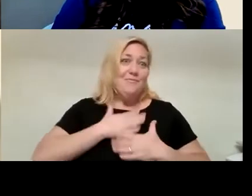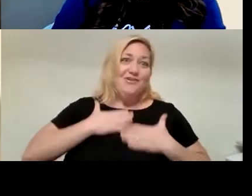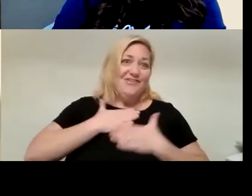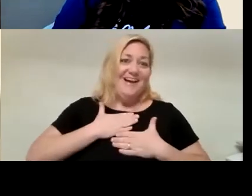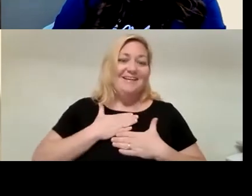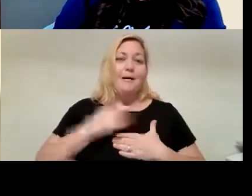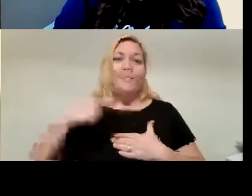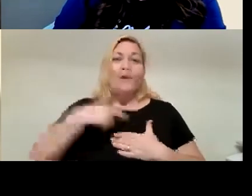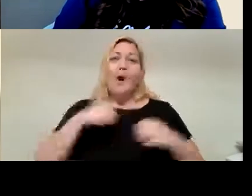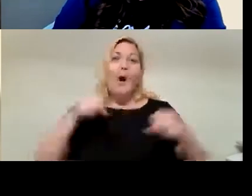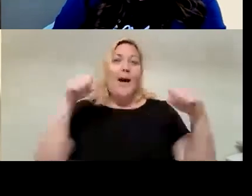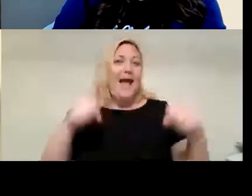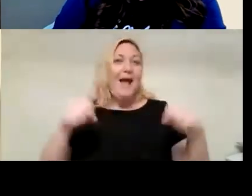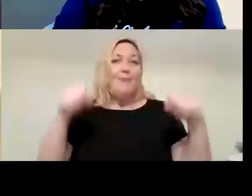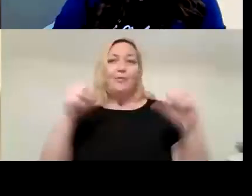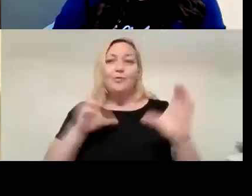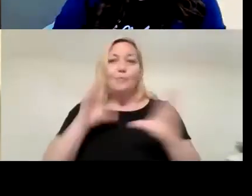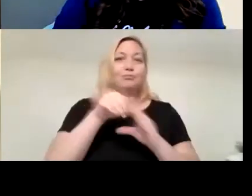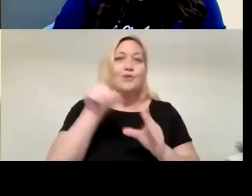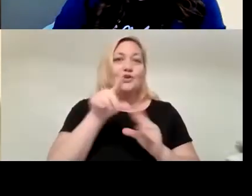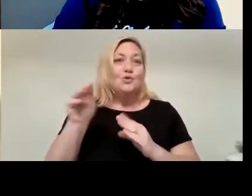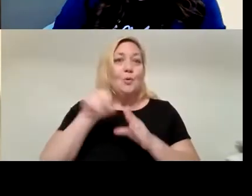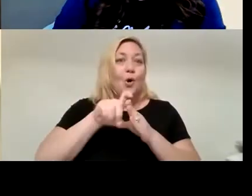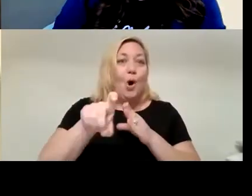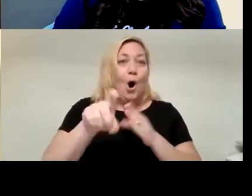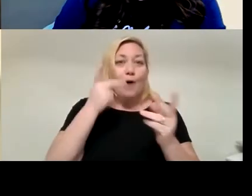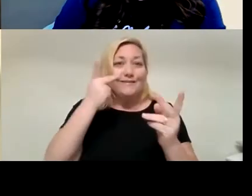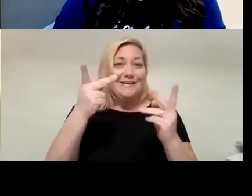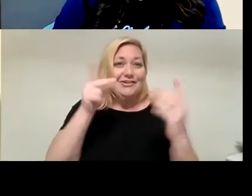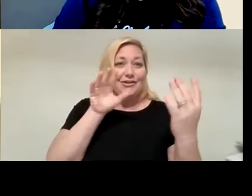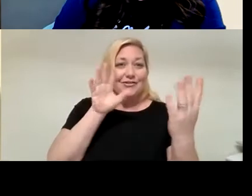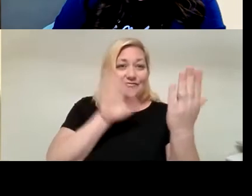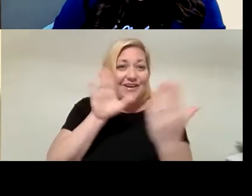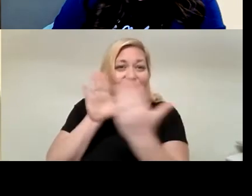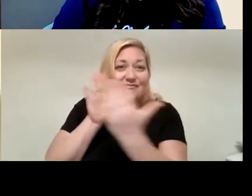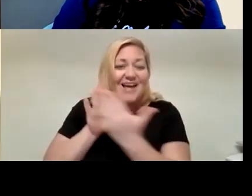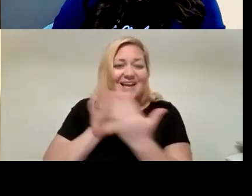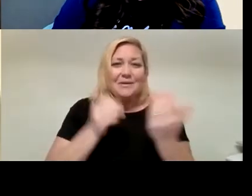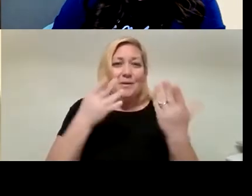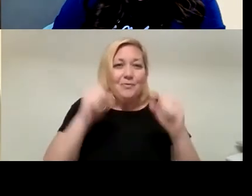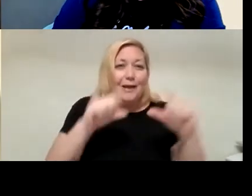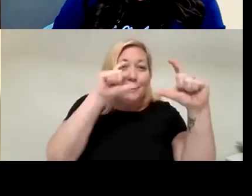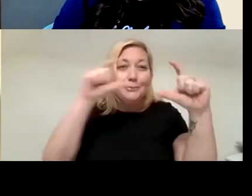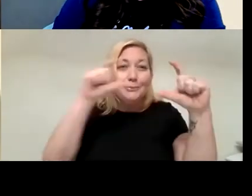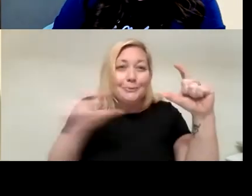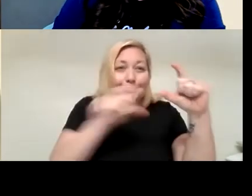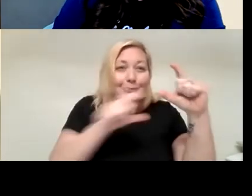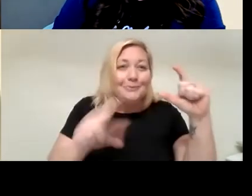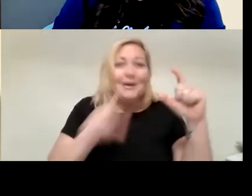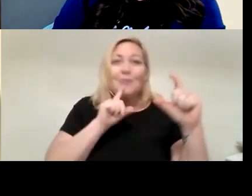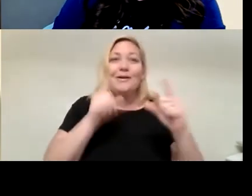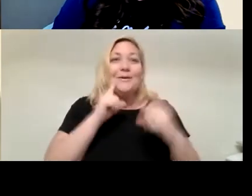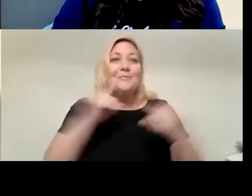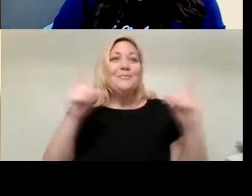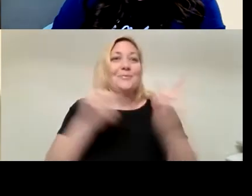we're all able to get on a Zoom call, see each other face to face as much as we can, and put these programs